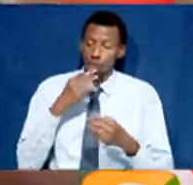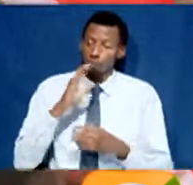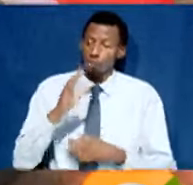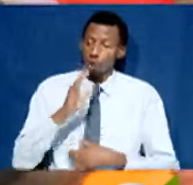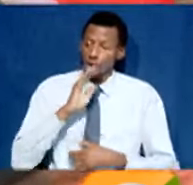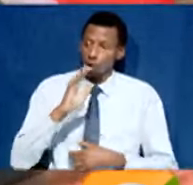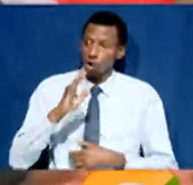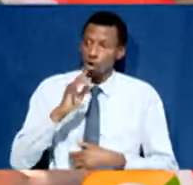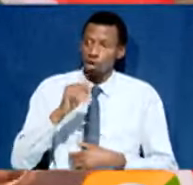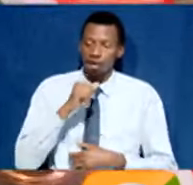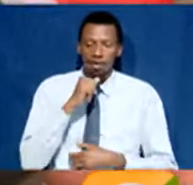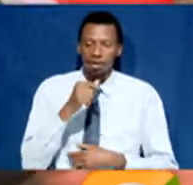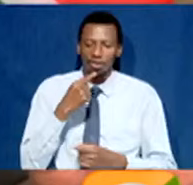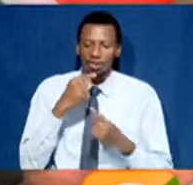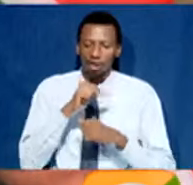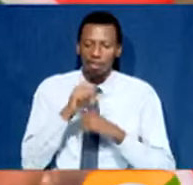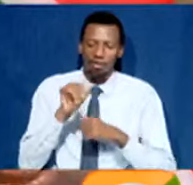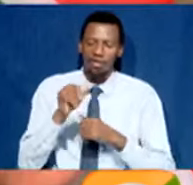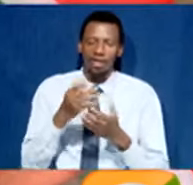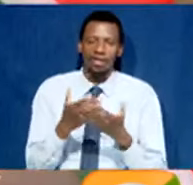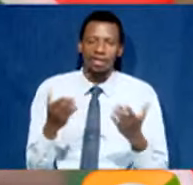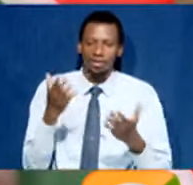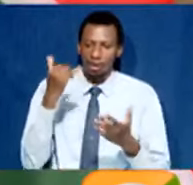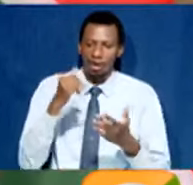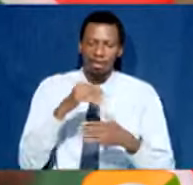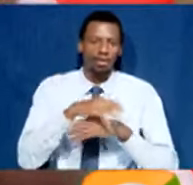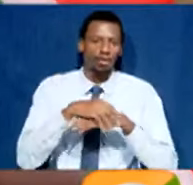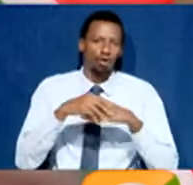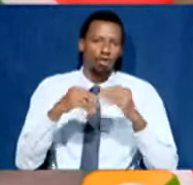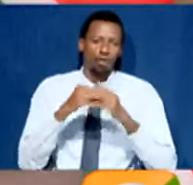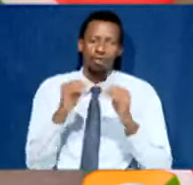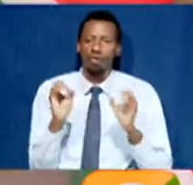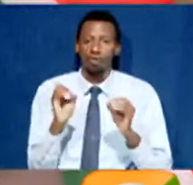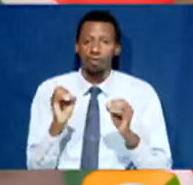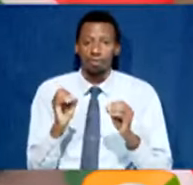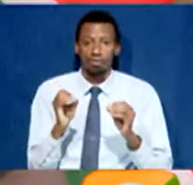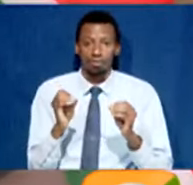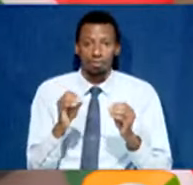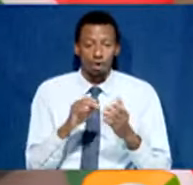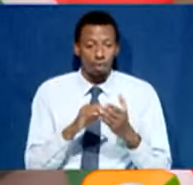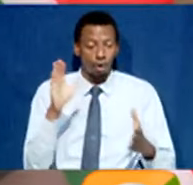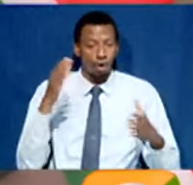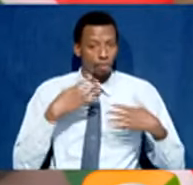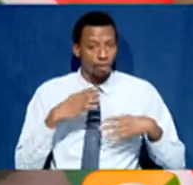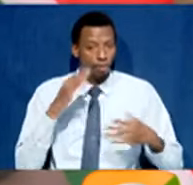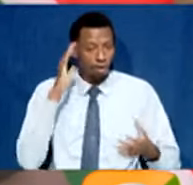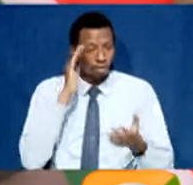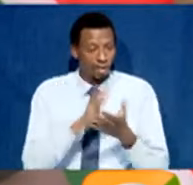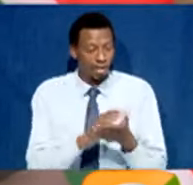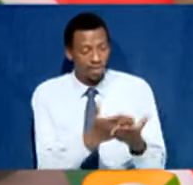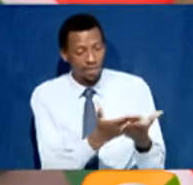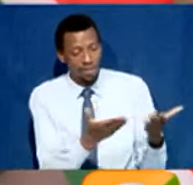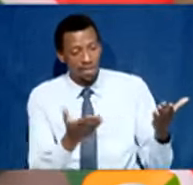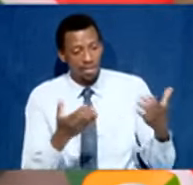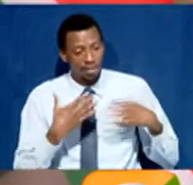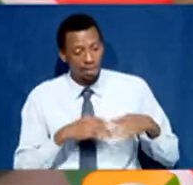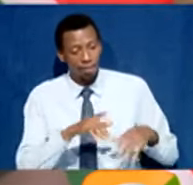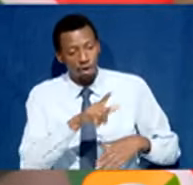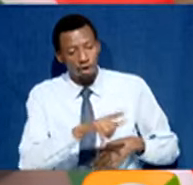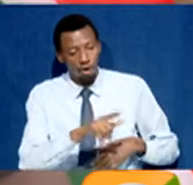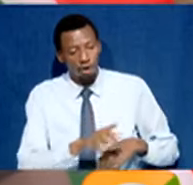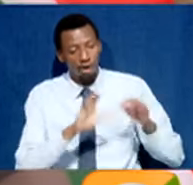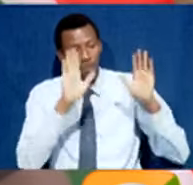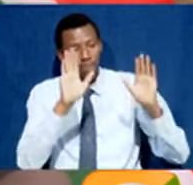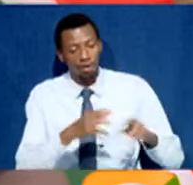are not talking about those things because they are not convenient. And because many of us believe those people don't matter. Mm. I want to tell you,